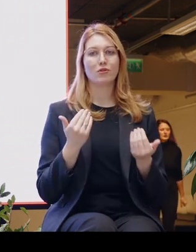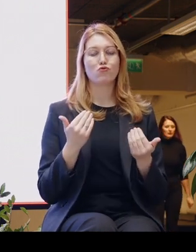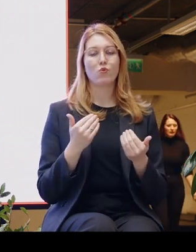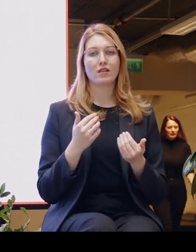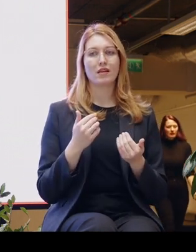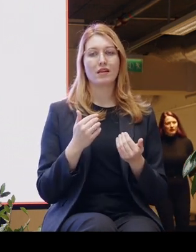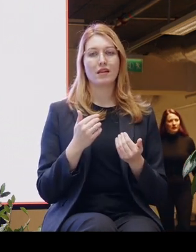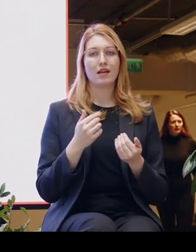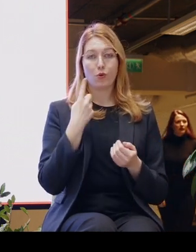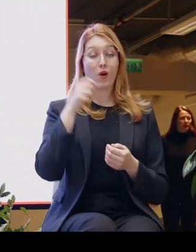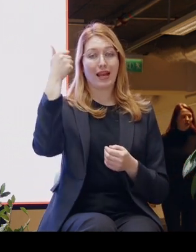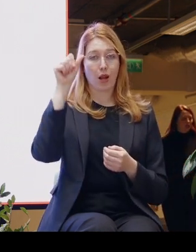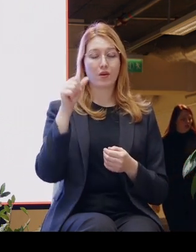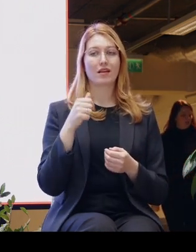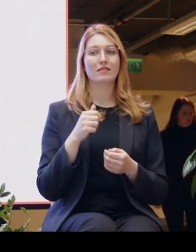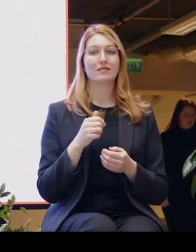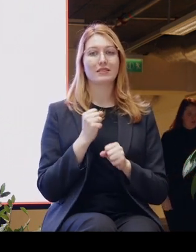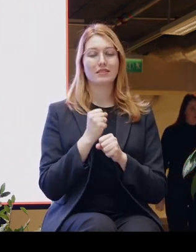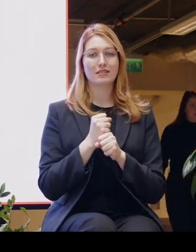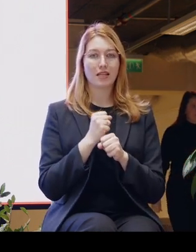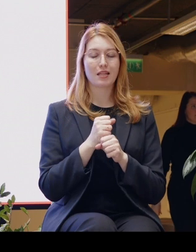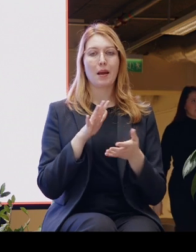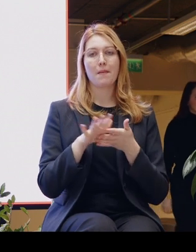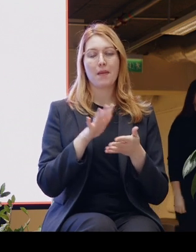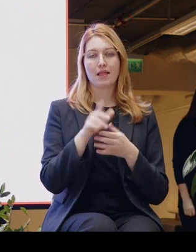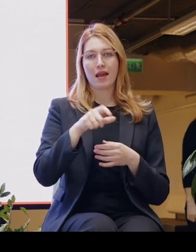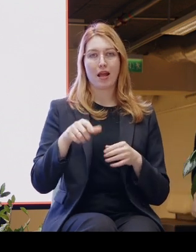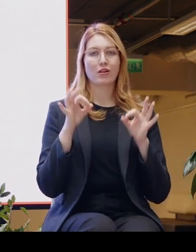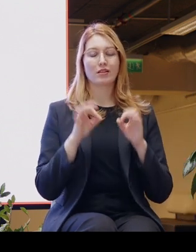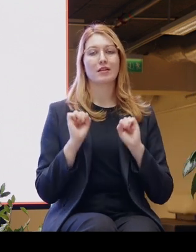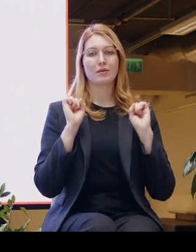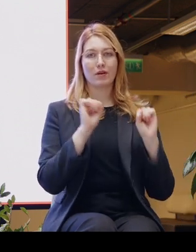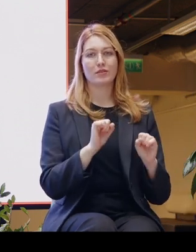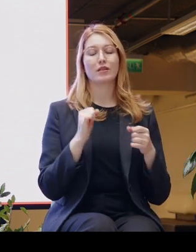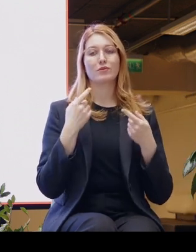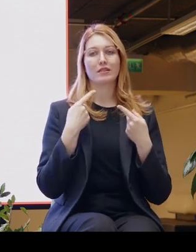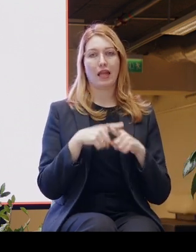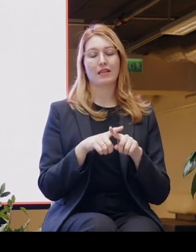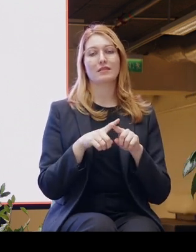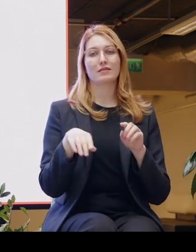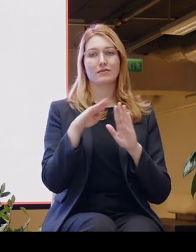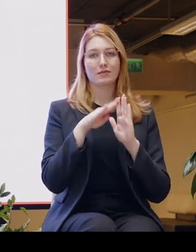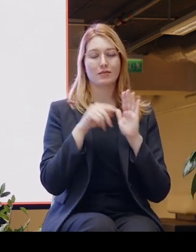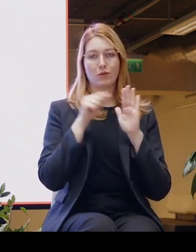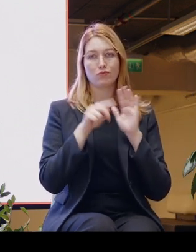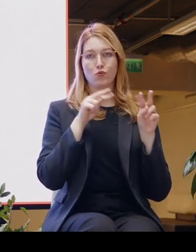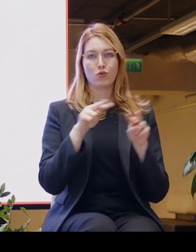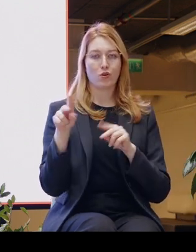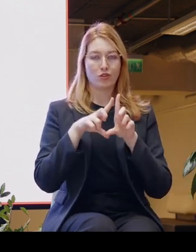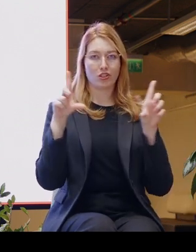I'm from Estonia and I'm working for customer protection and technical regulatory